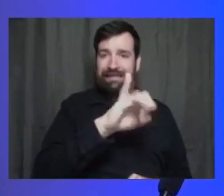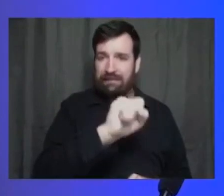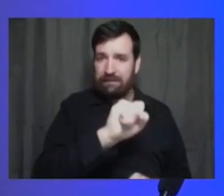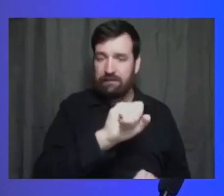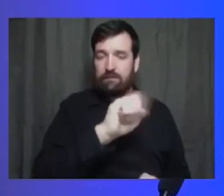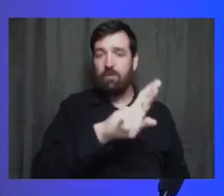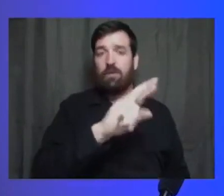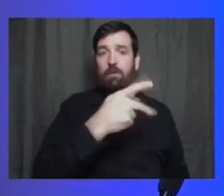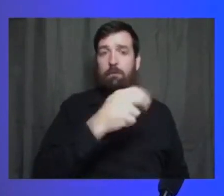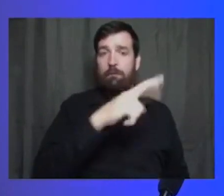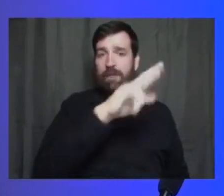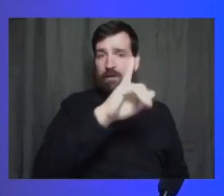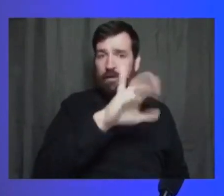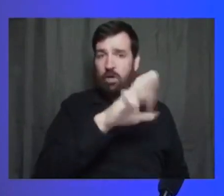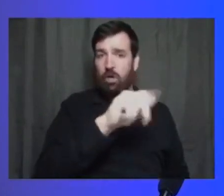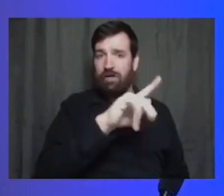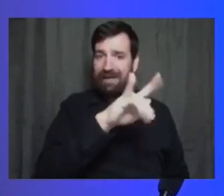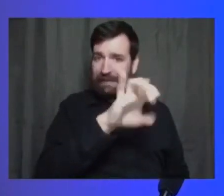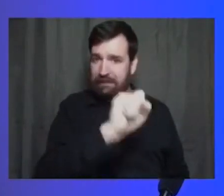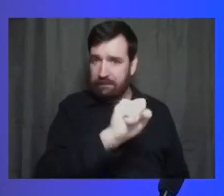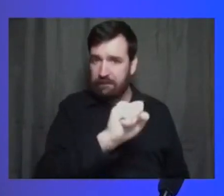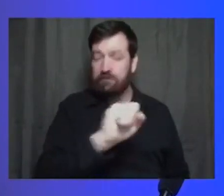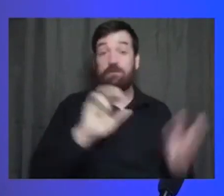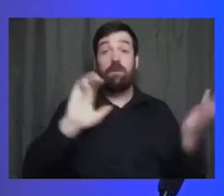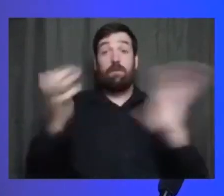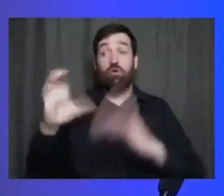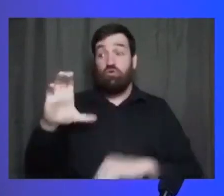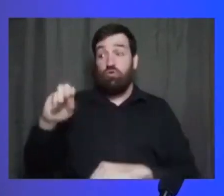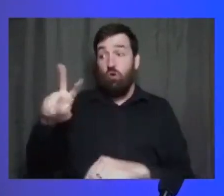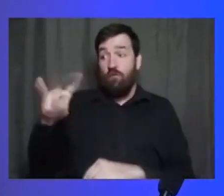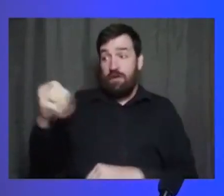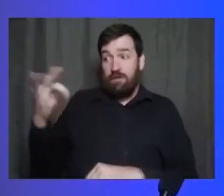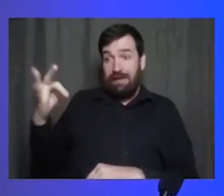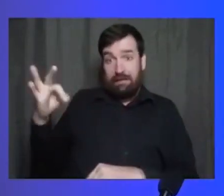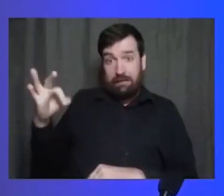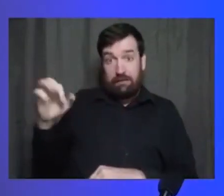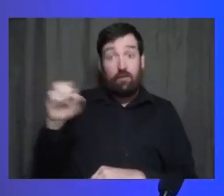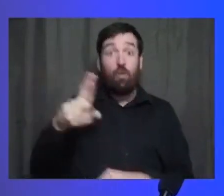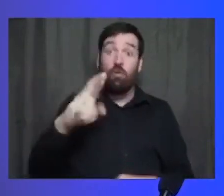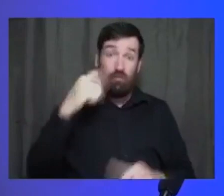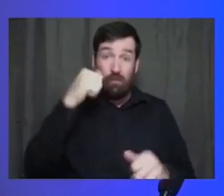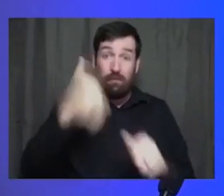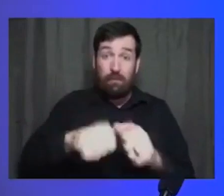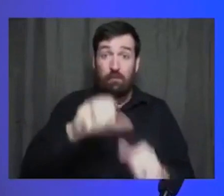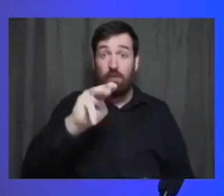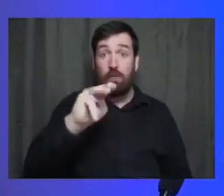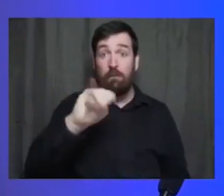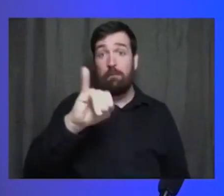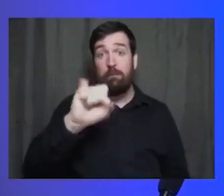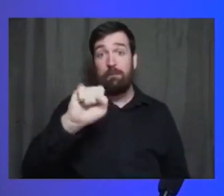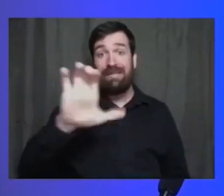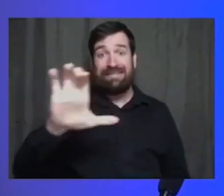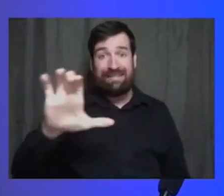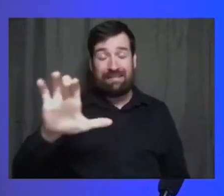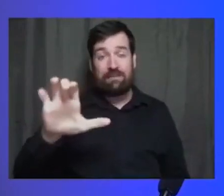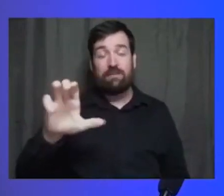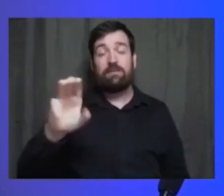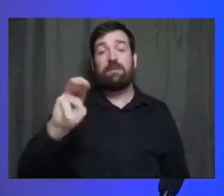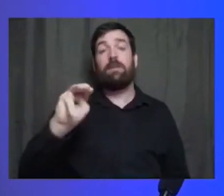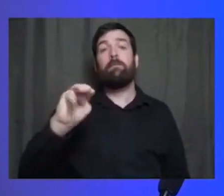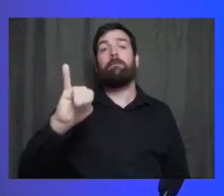from having COVID infection or having had MIS-C, remember the multisystem inflammatory syndrome of children,